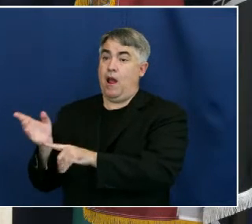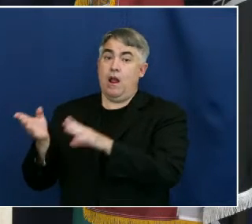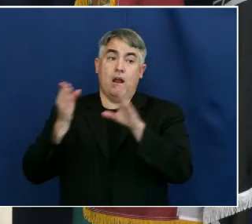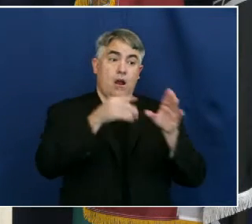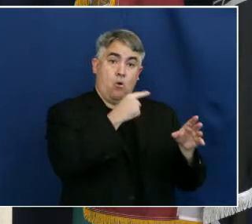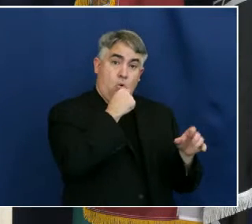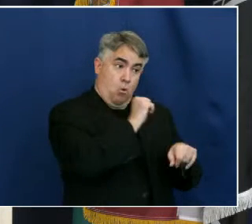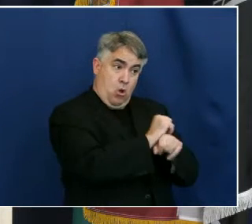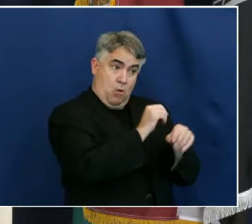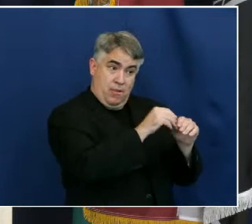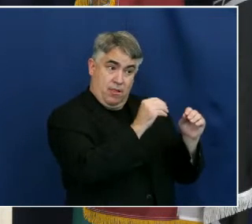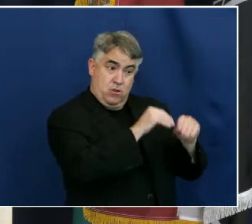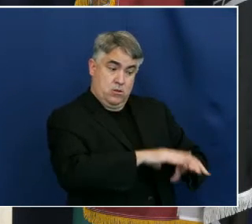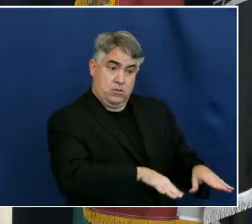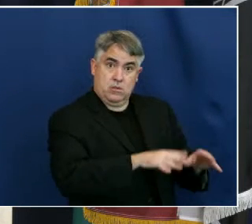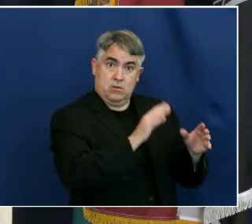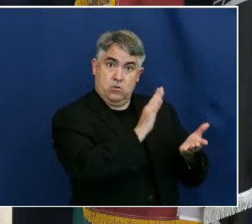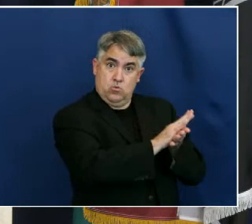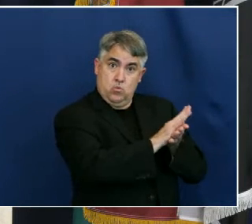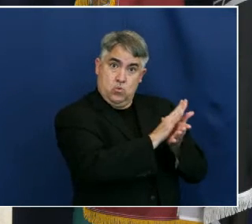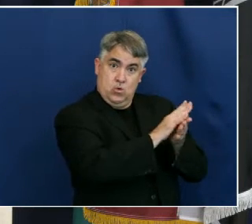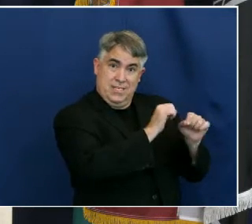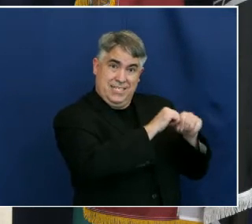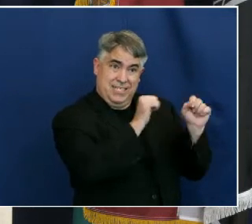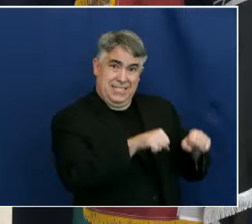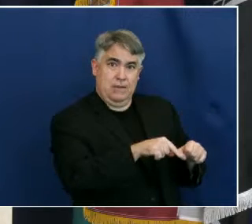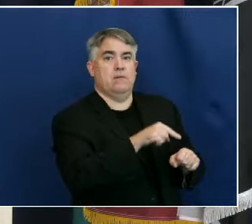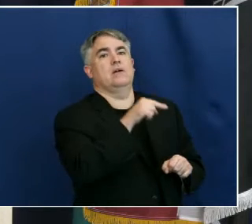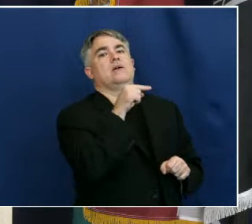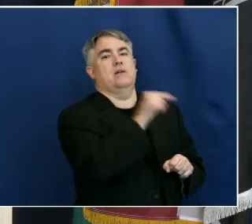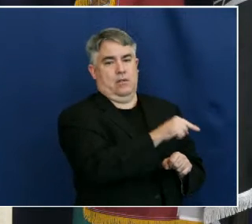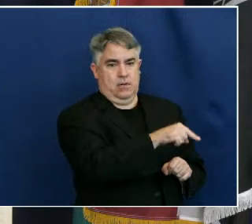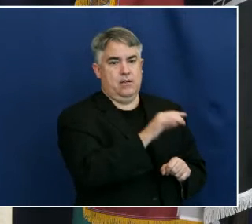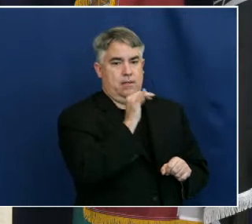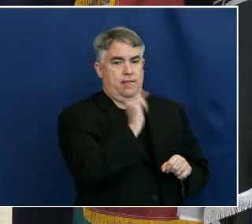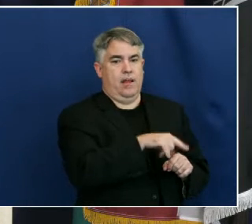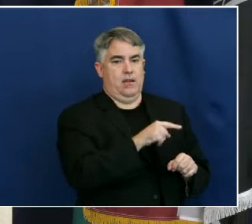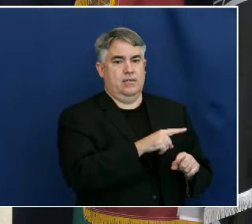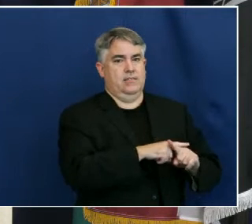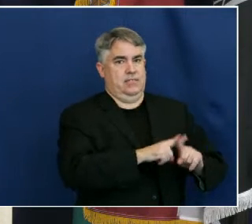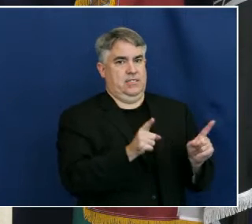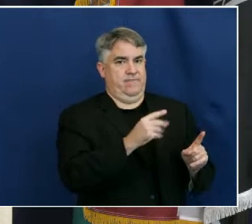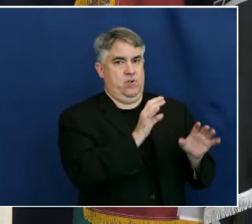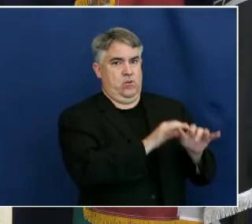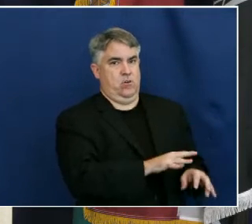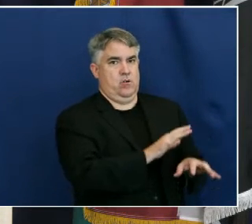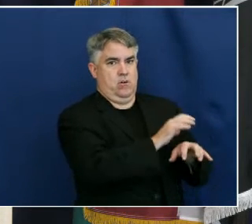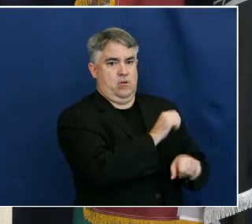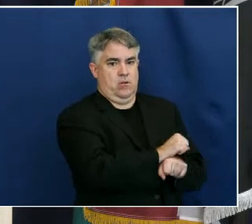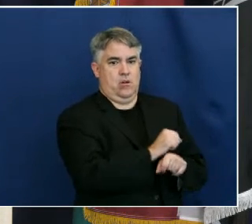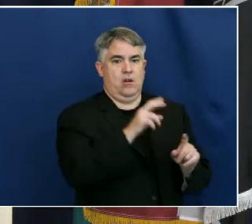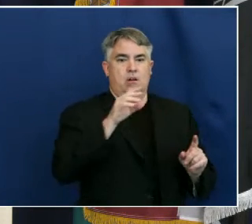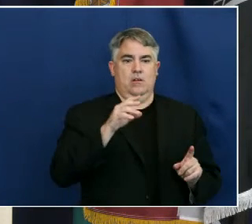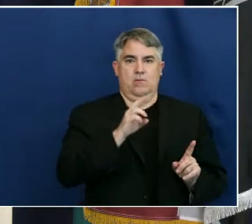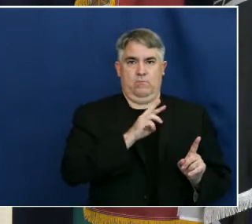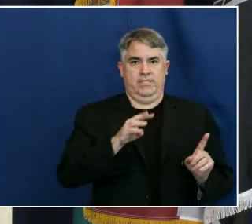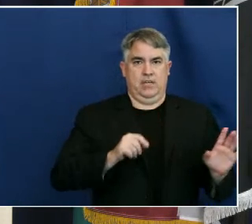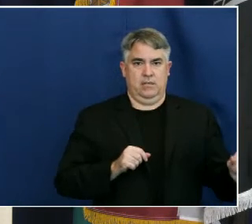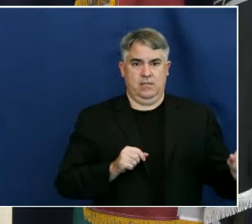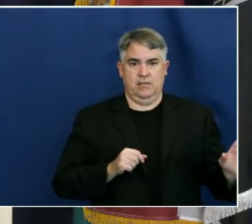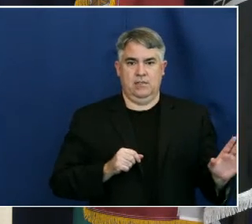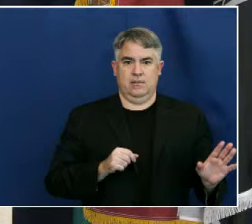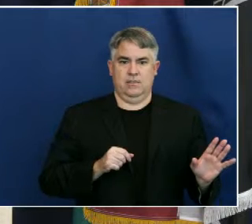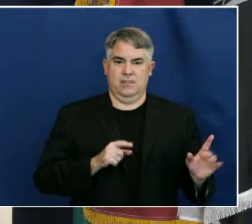a priority. We're allocating double what the state has outlined to get this population done to help facilitate